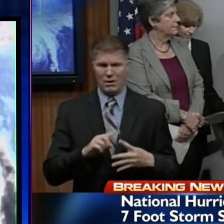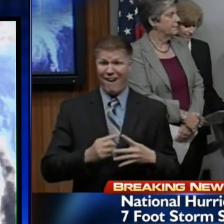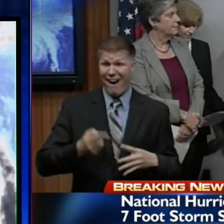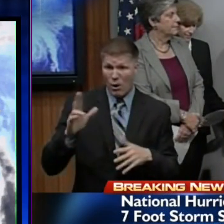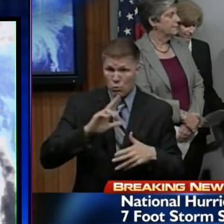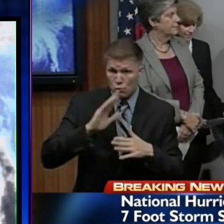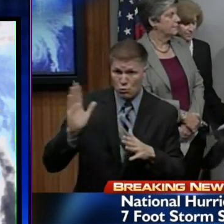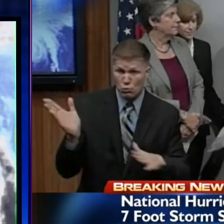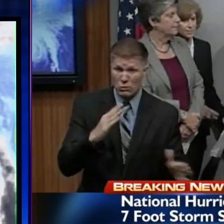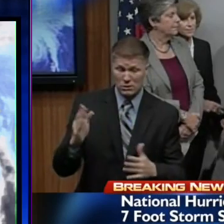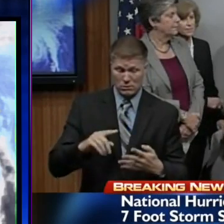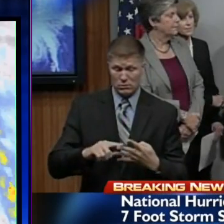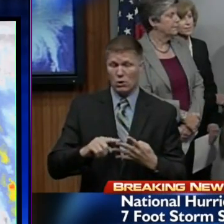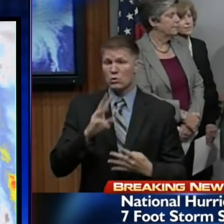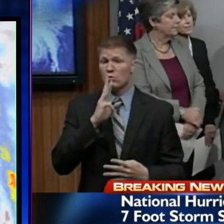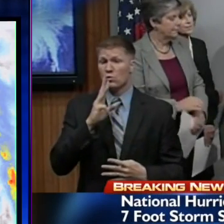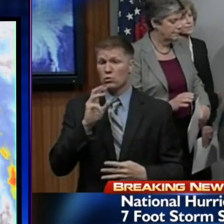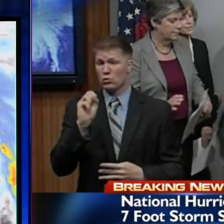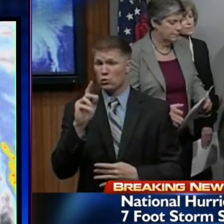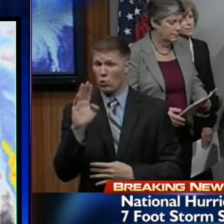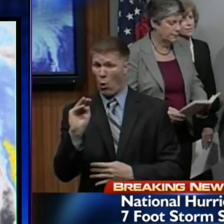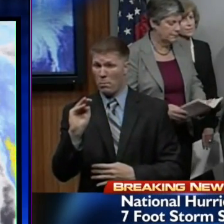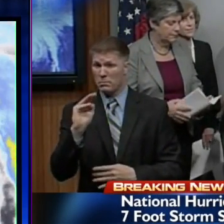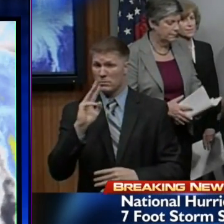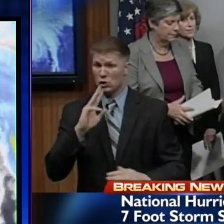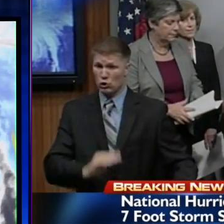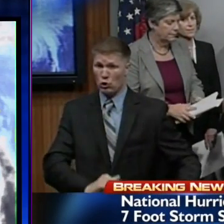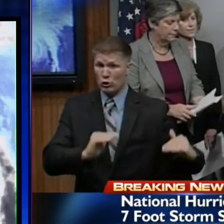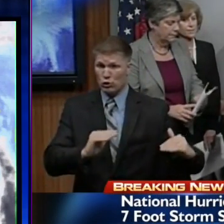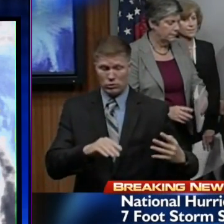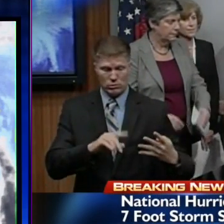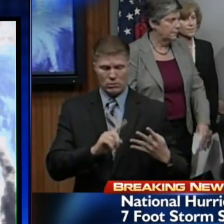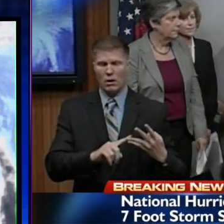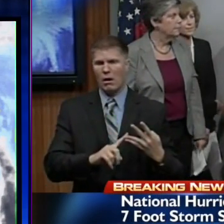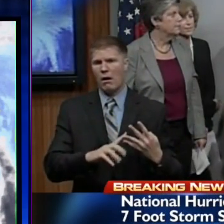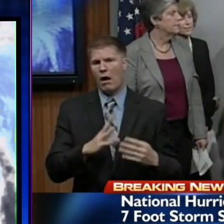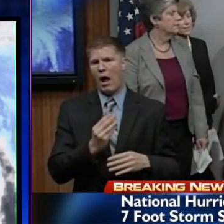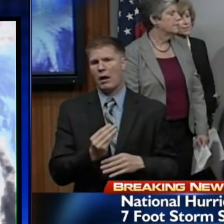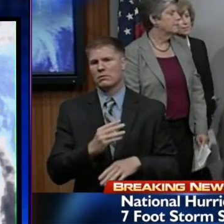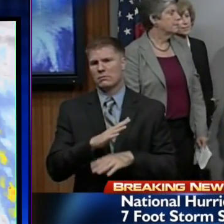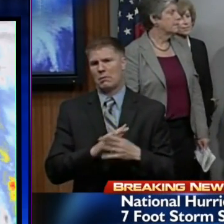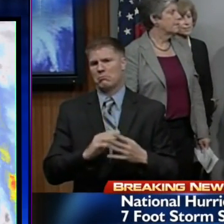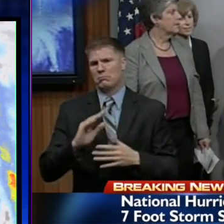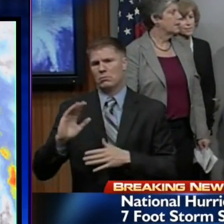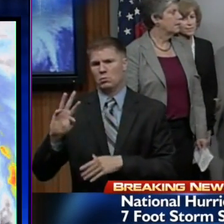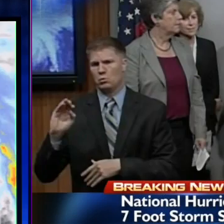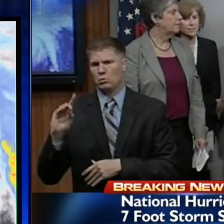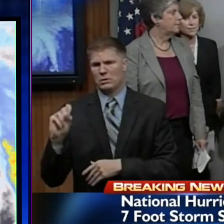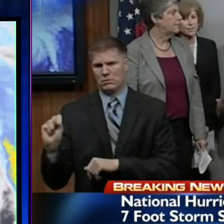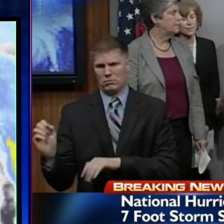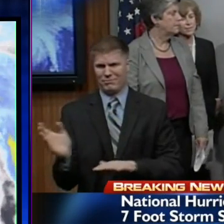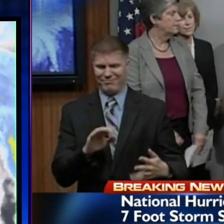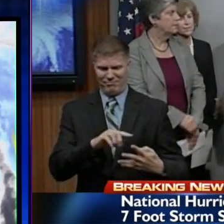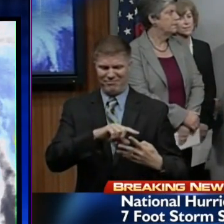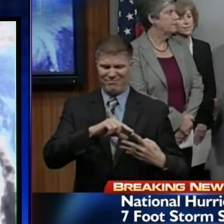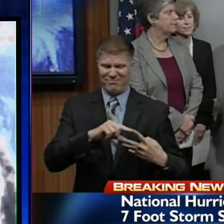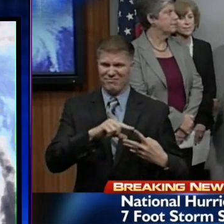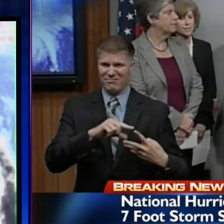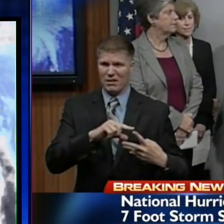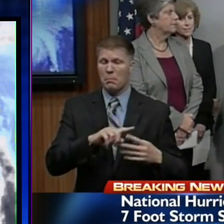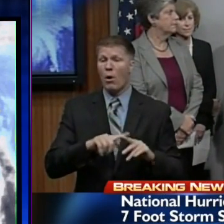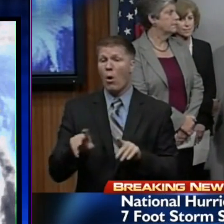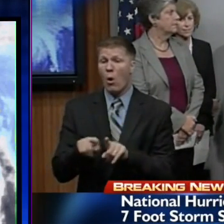surge, and these 2 are very much tied to the category which describes how strong the winds are at the center of circulation. But also, as Bill talked